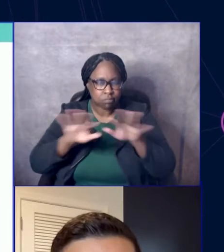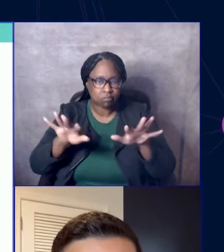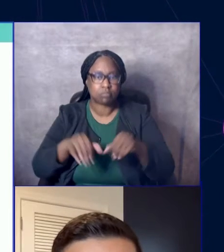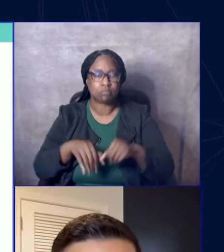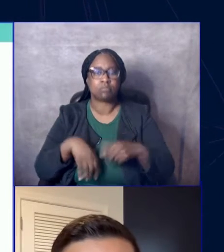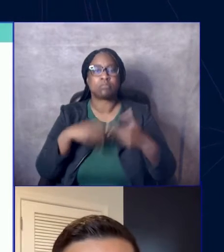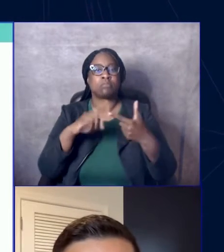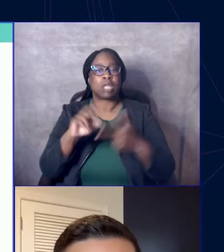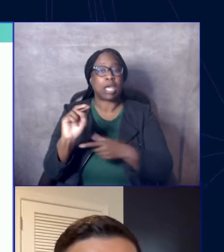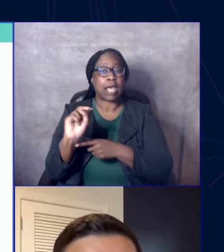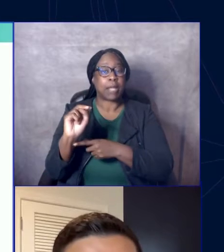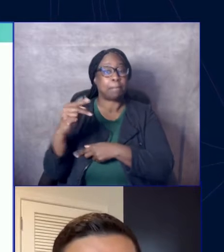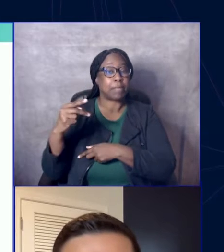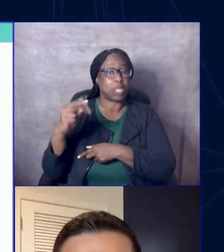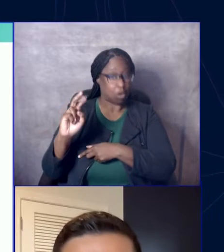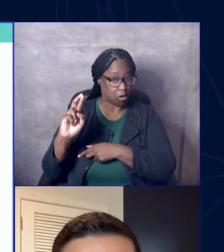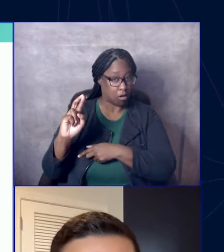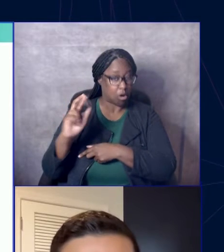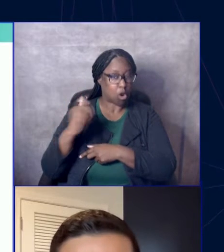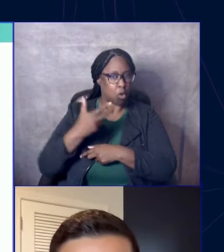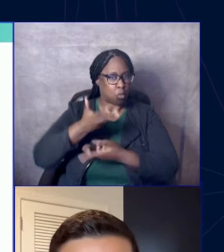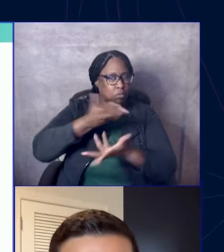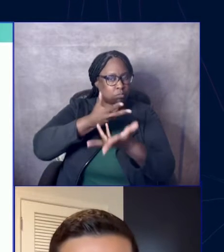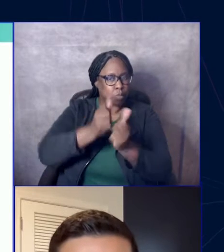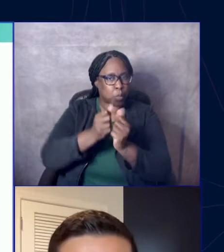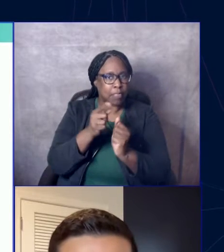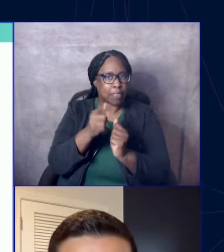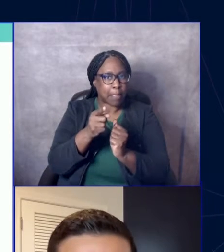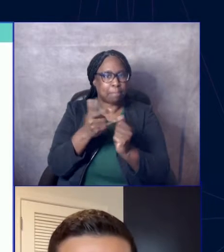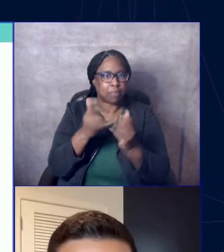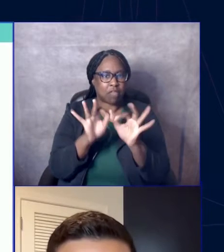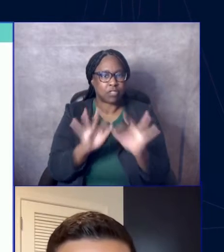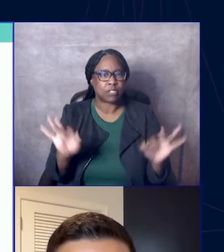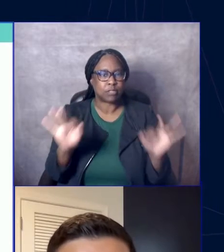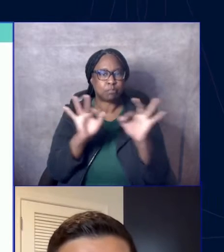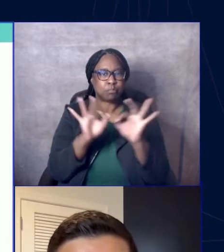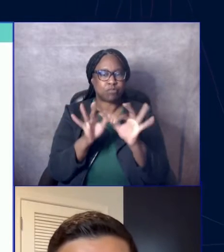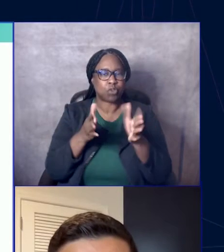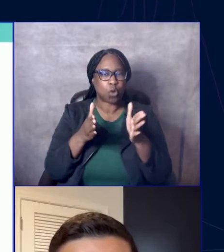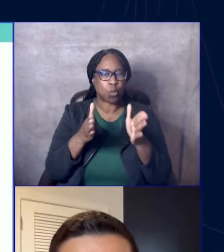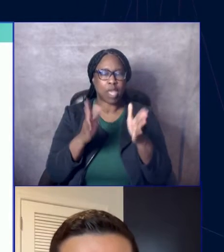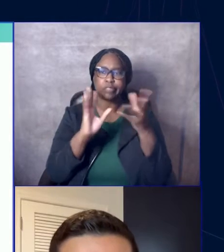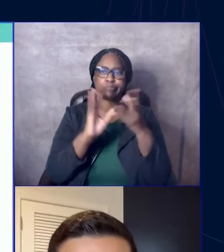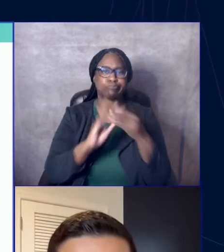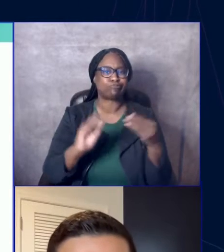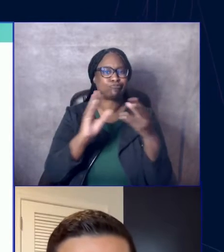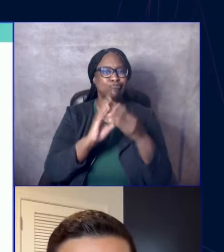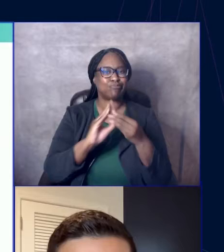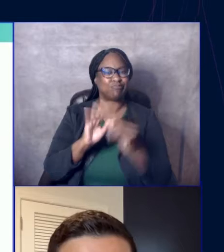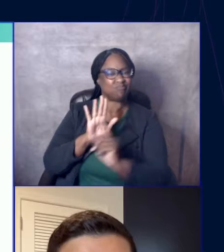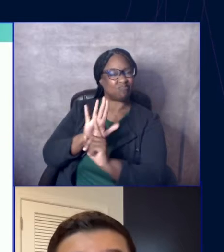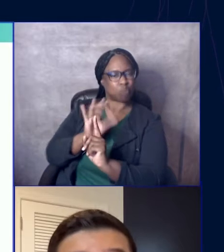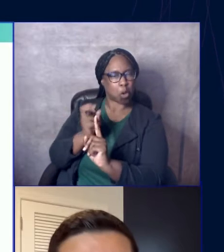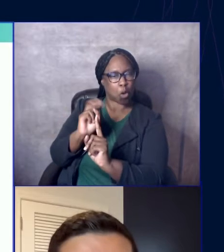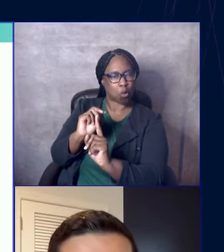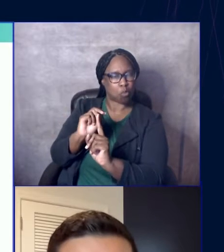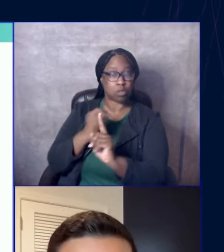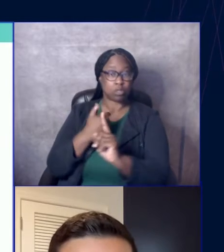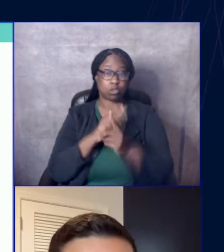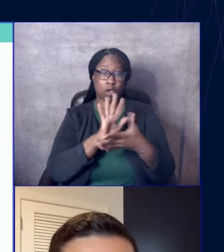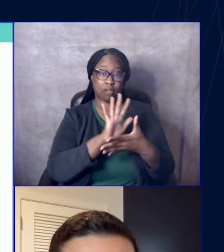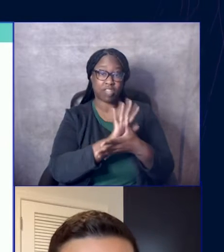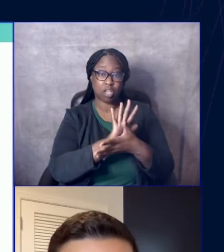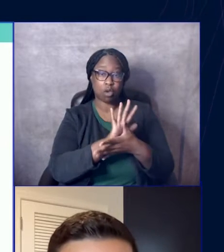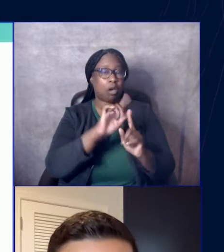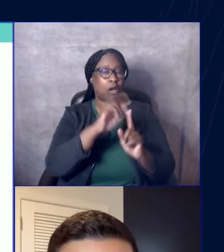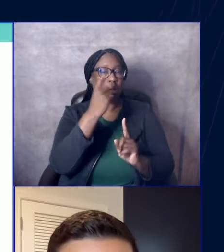like NPR, who also have a very specific way of telling stories. And so we actually provided the audio only